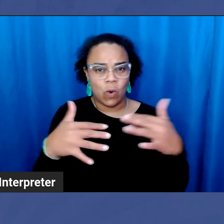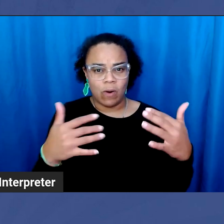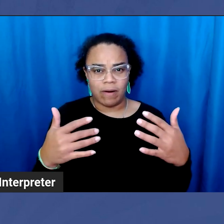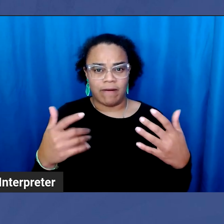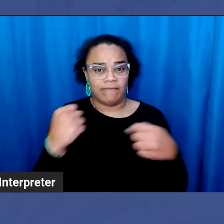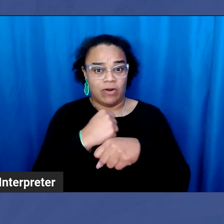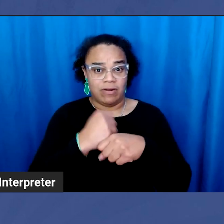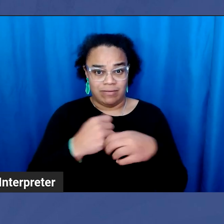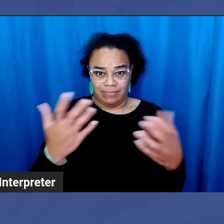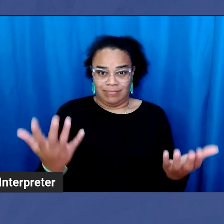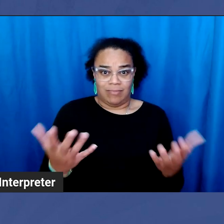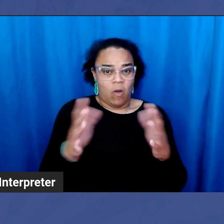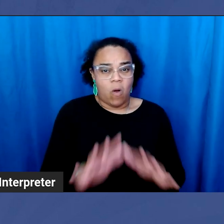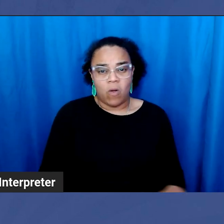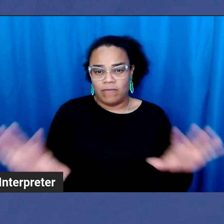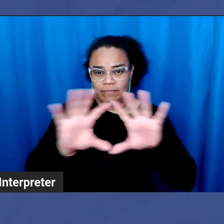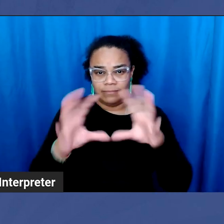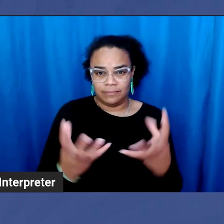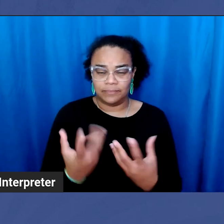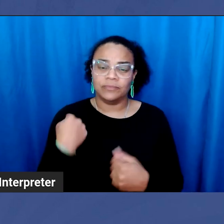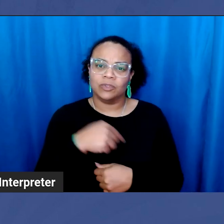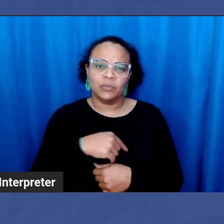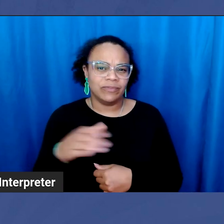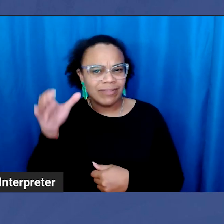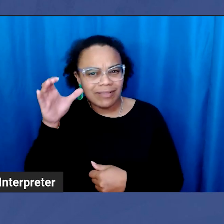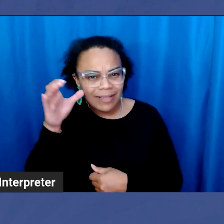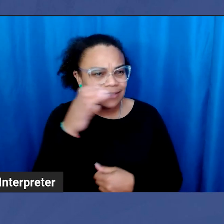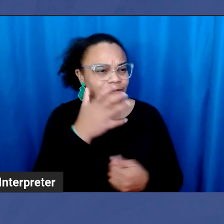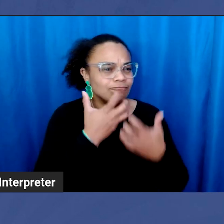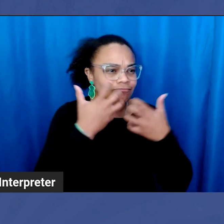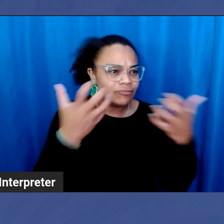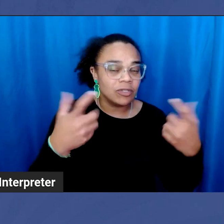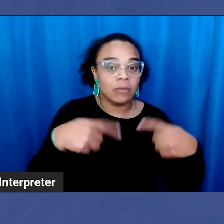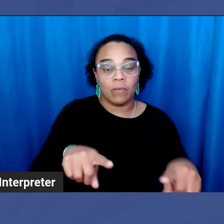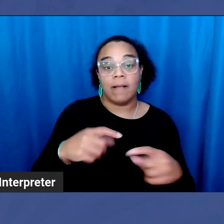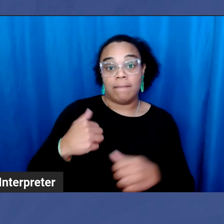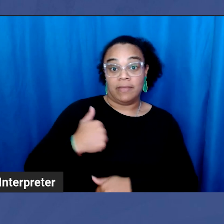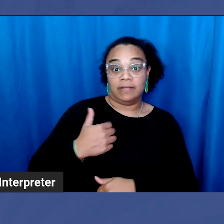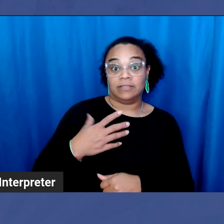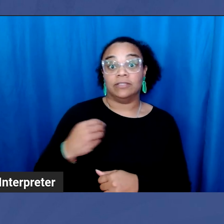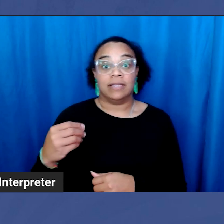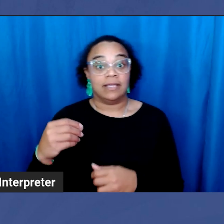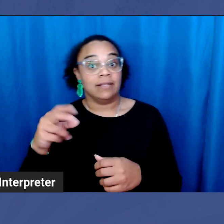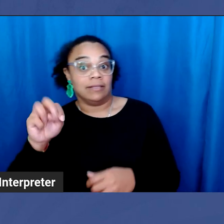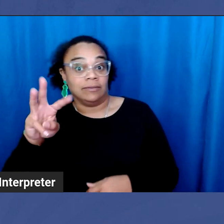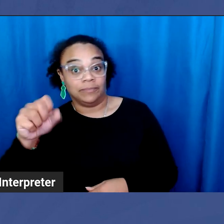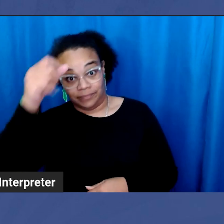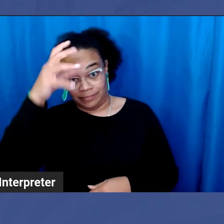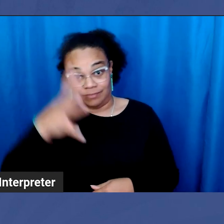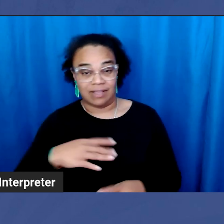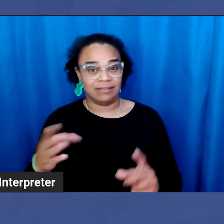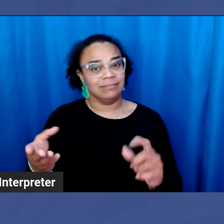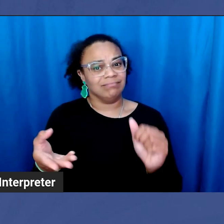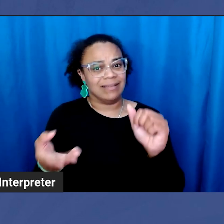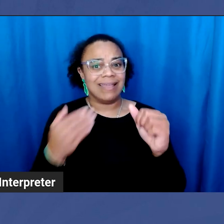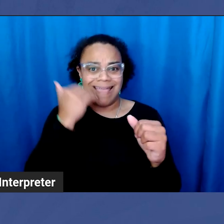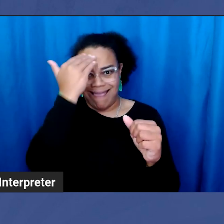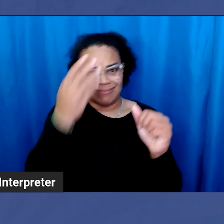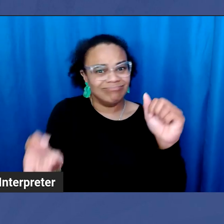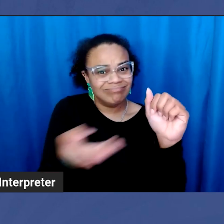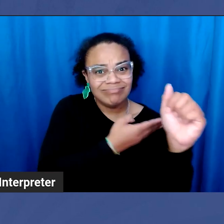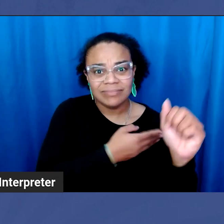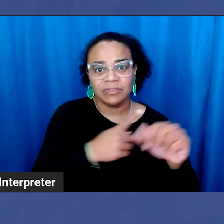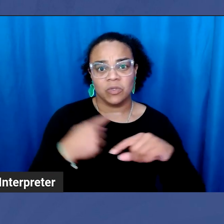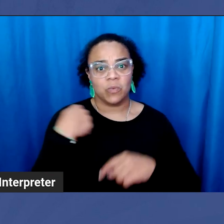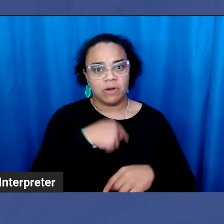global front. We have listened to the screams as military and media men are beheaded and filmed. We have watched on television